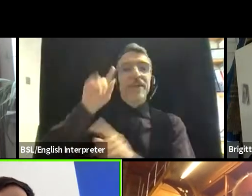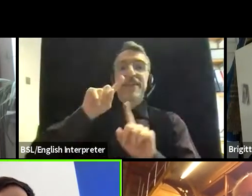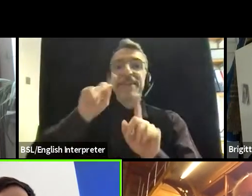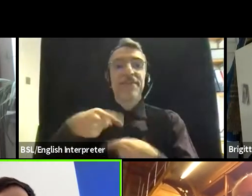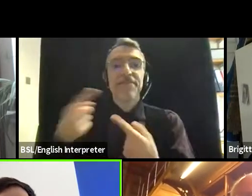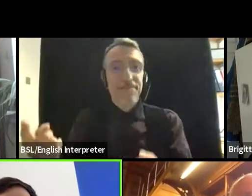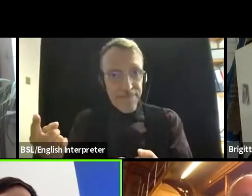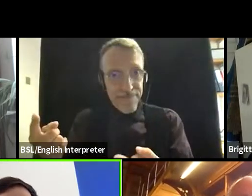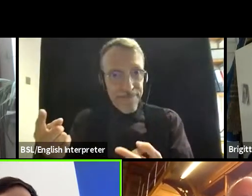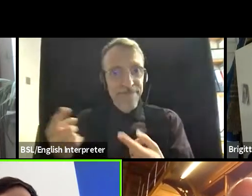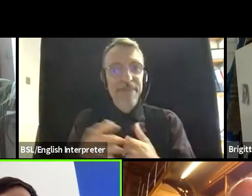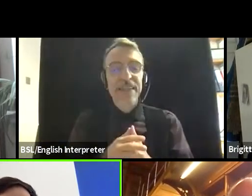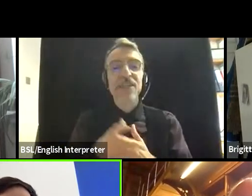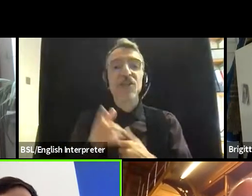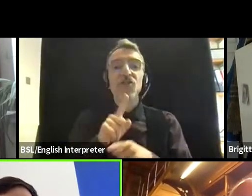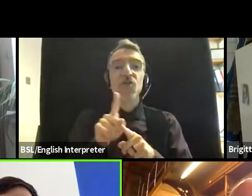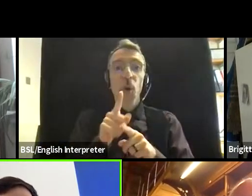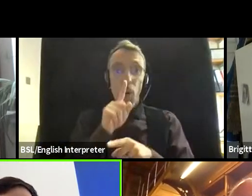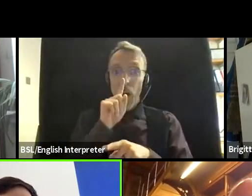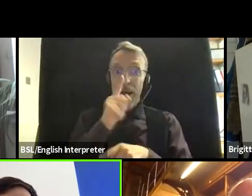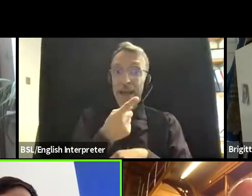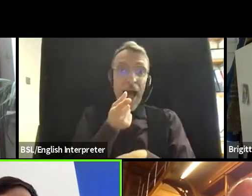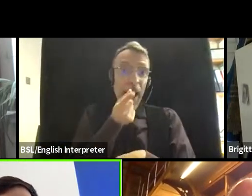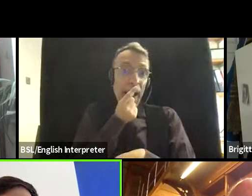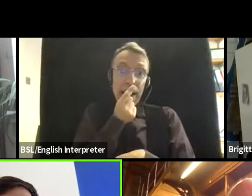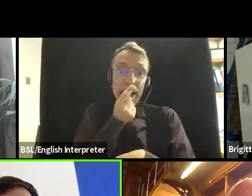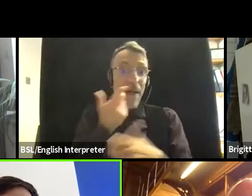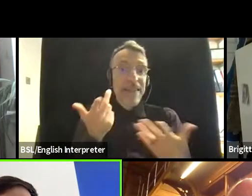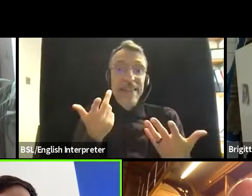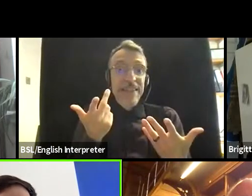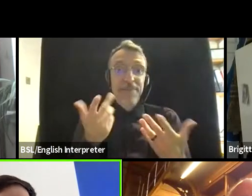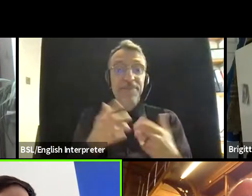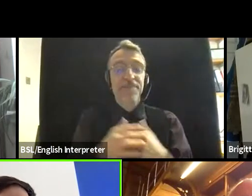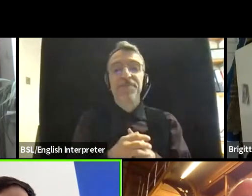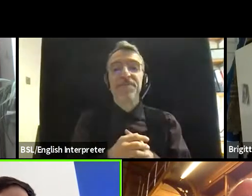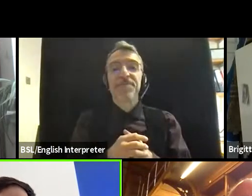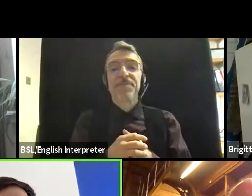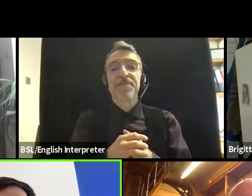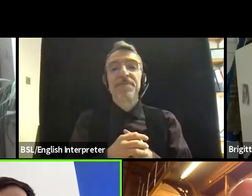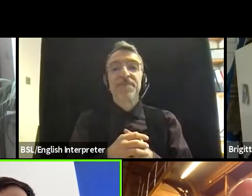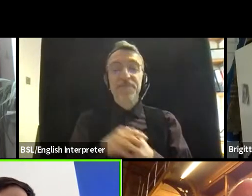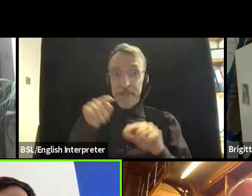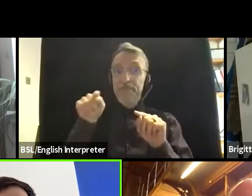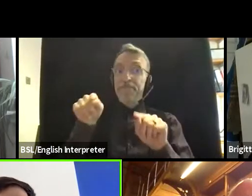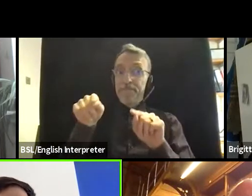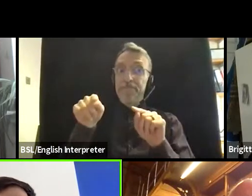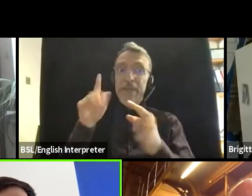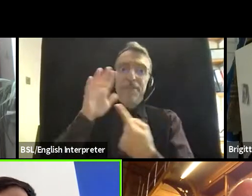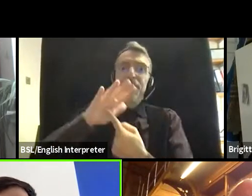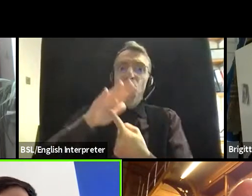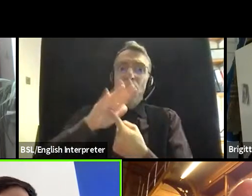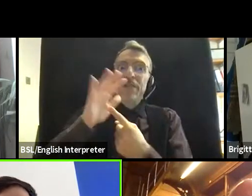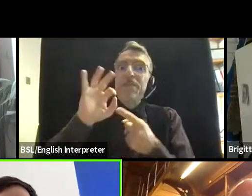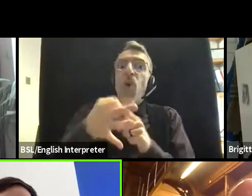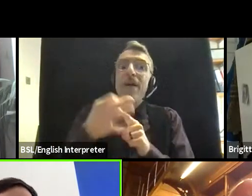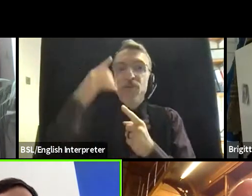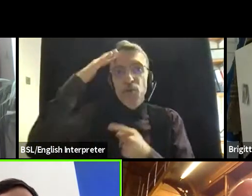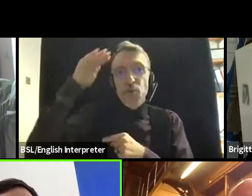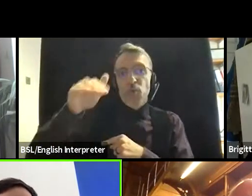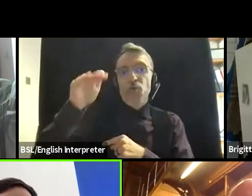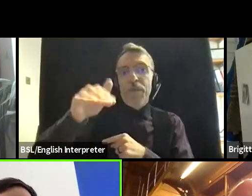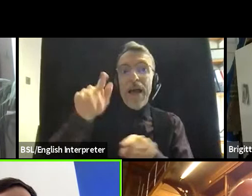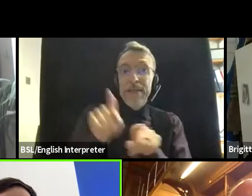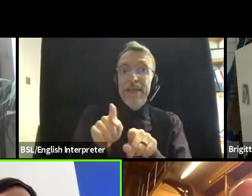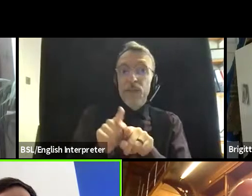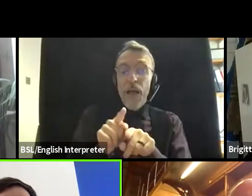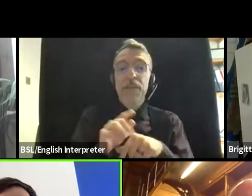as a lack of capacity to choose any religion. This is an important point, I think, here. And for